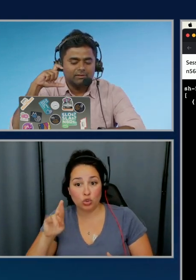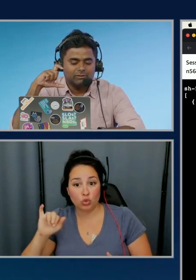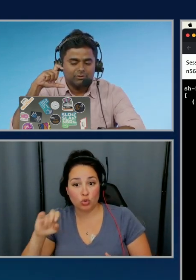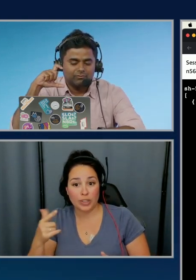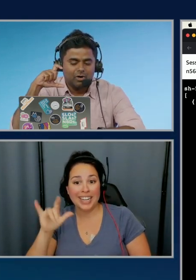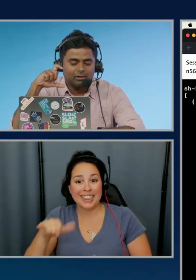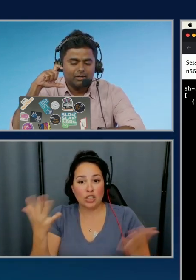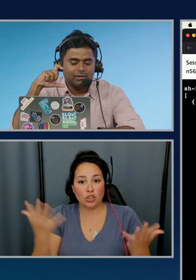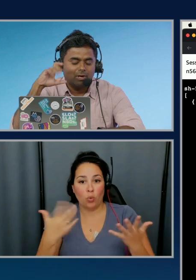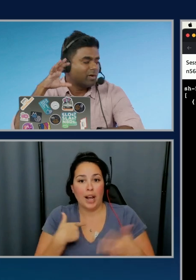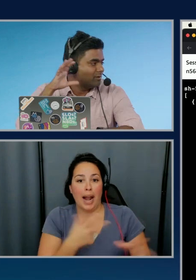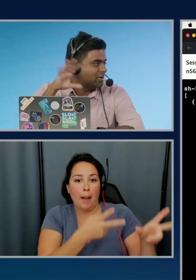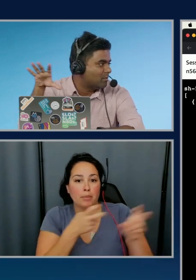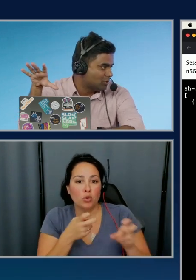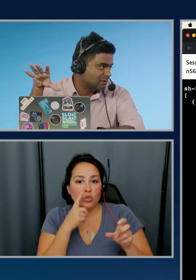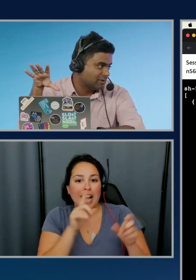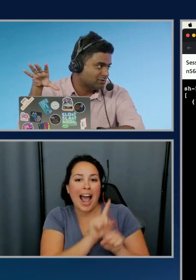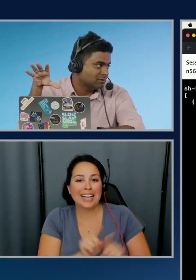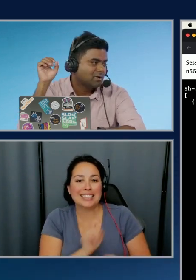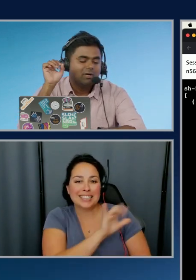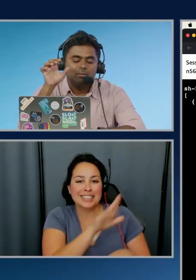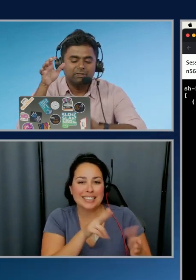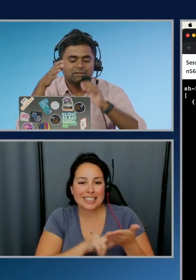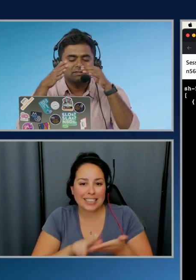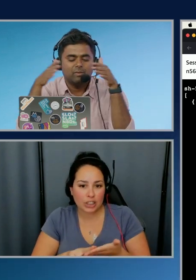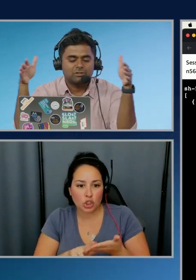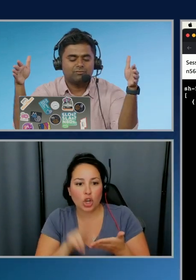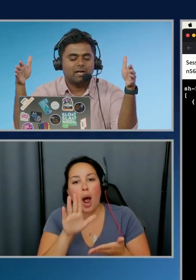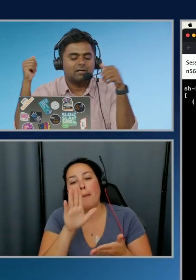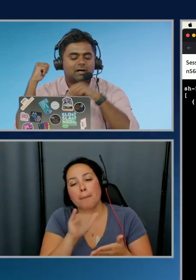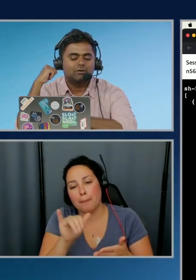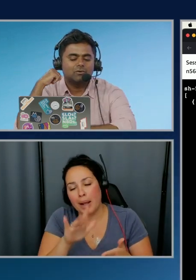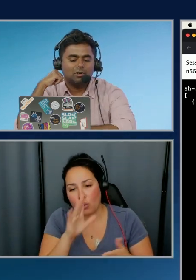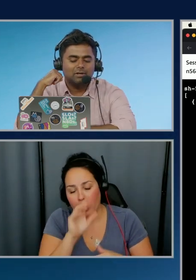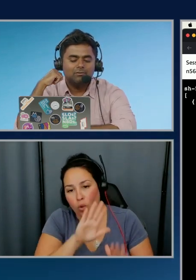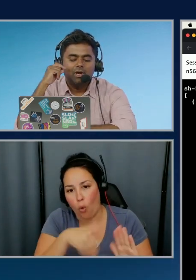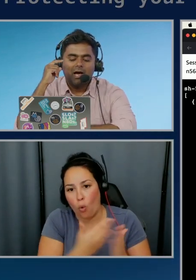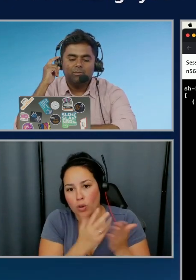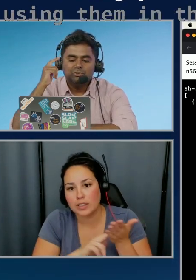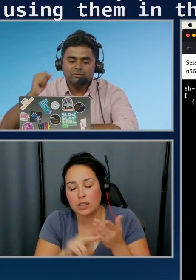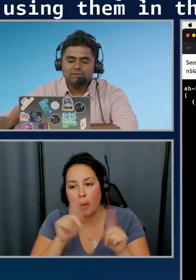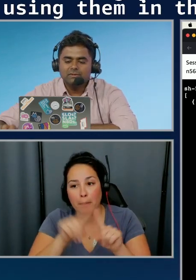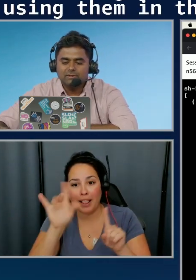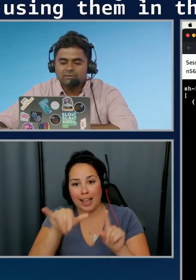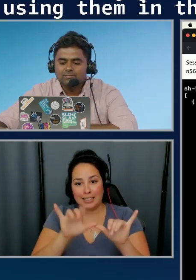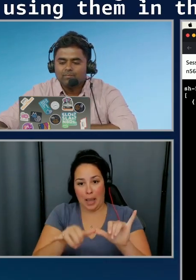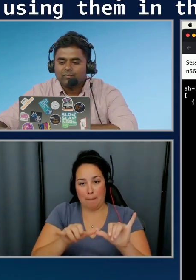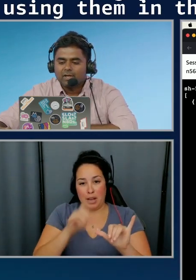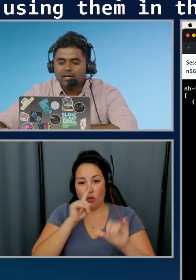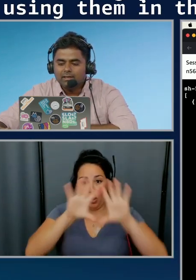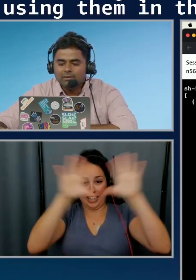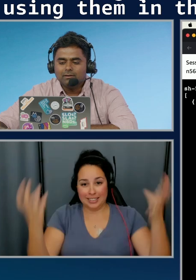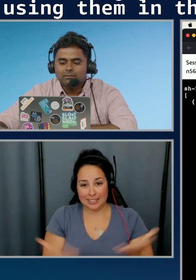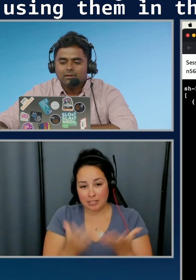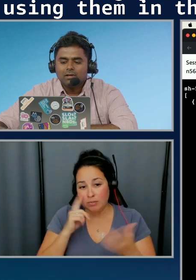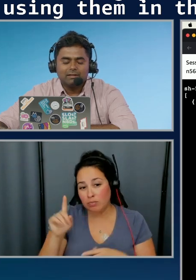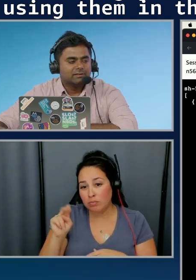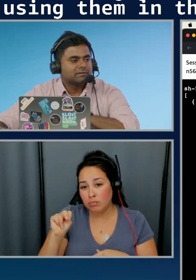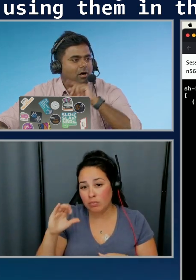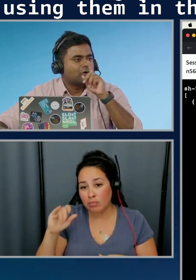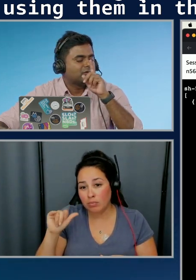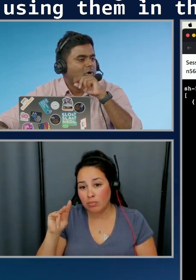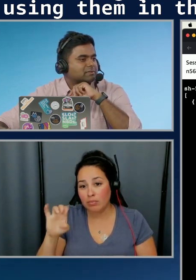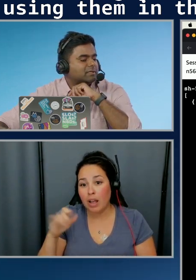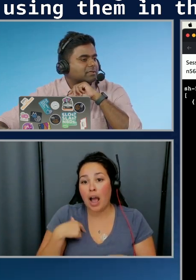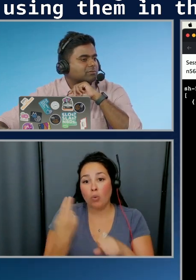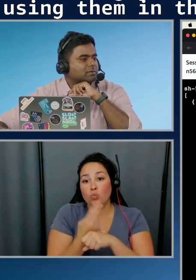a signature of the enclave. And by the way, there are more signatures, but this is the measure of the entirety of the enclave. I'm using this and this is